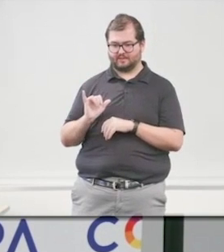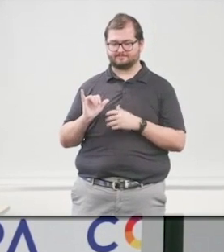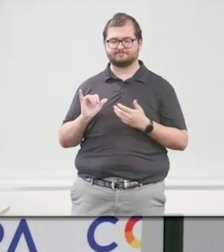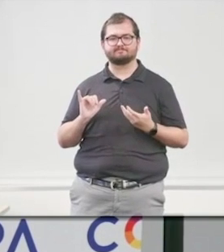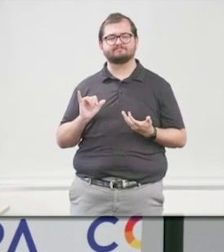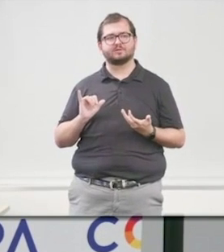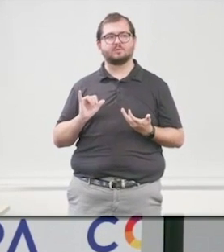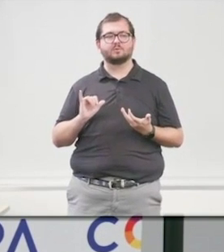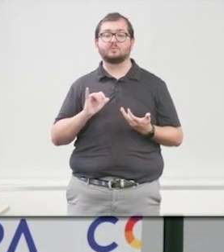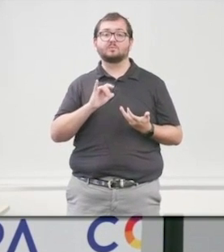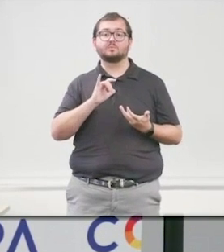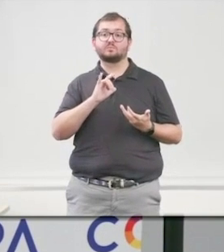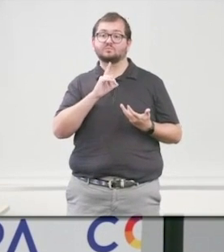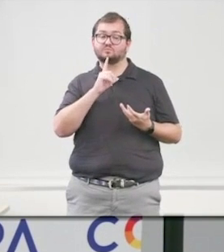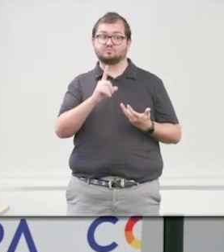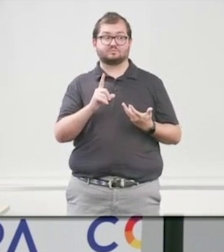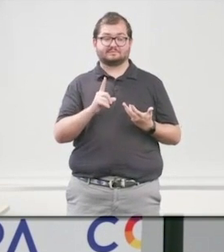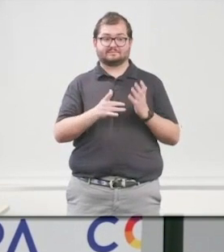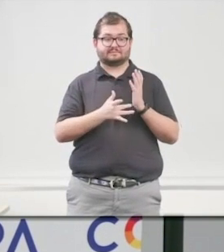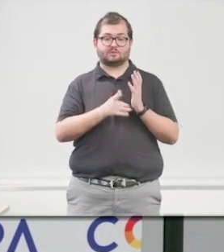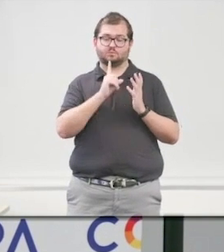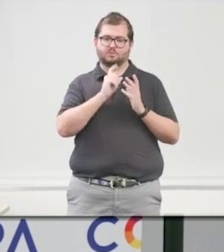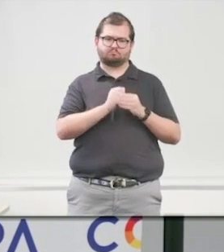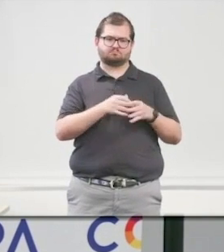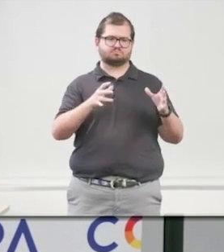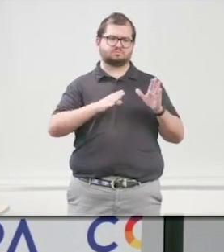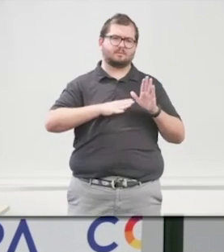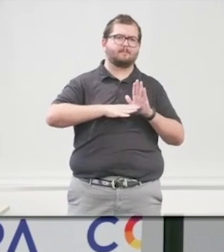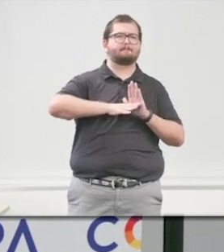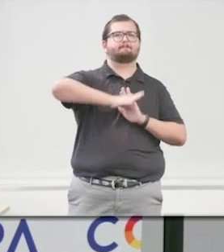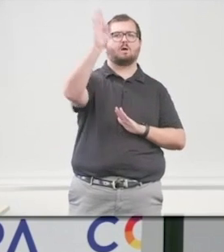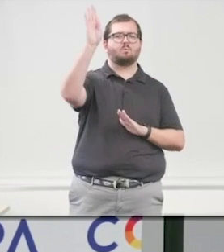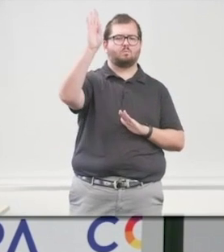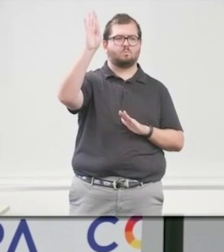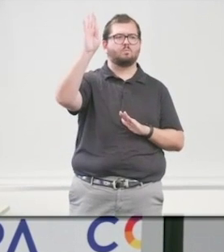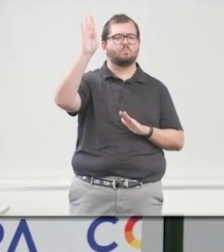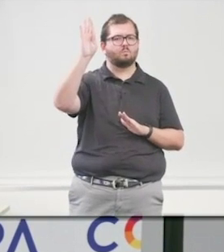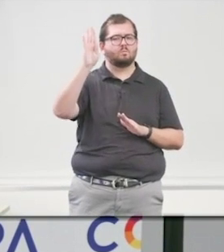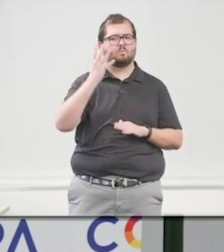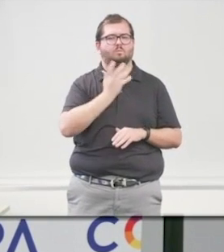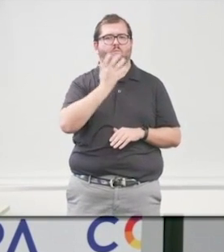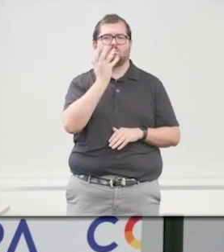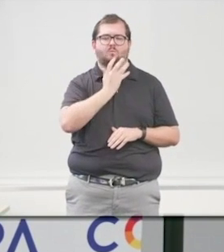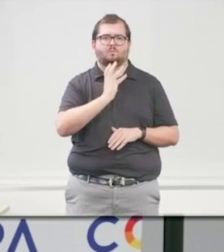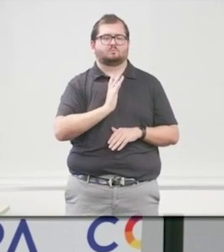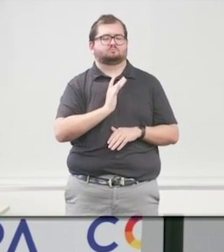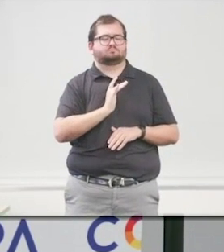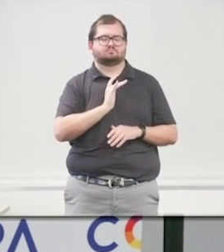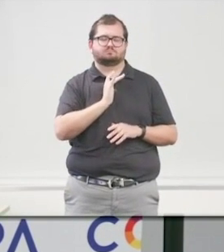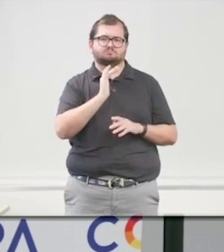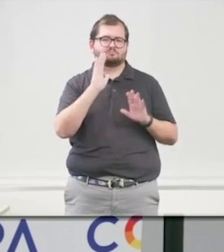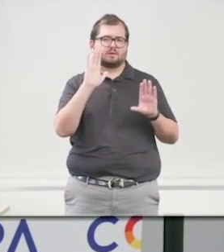technology, things have expanded and blown up over the last 20 years. It is really incredible to think about that.